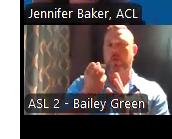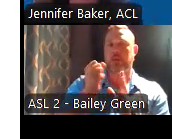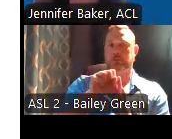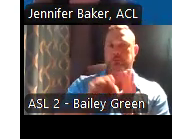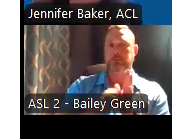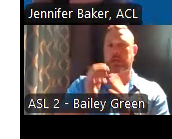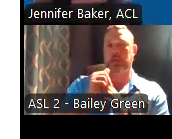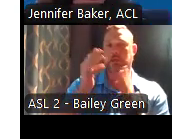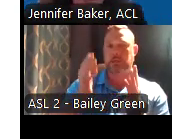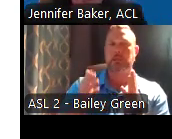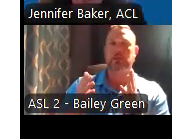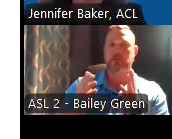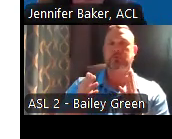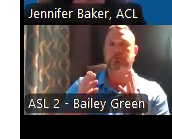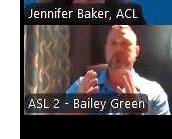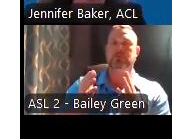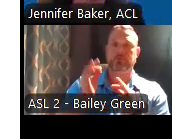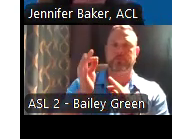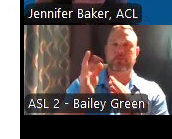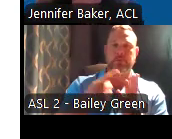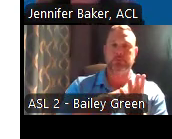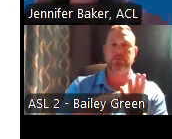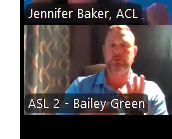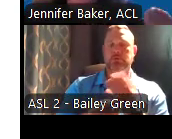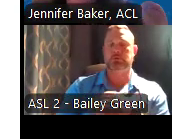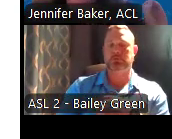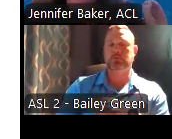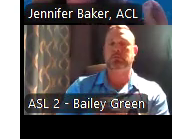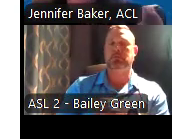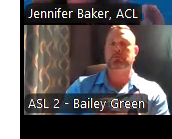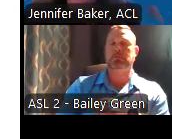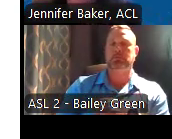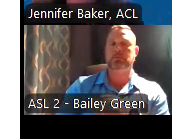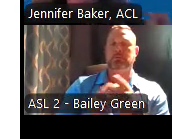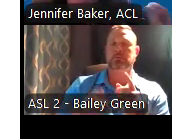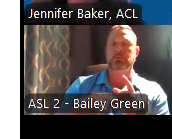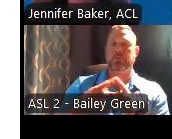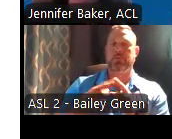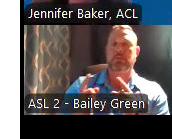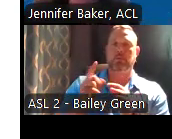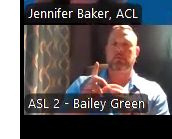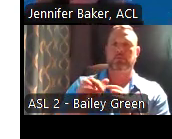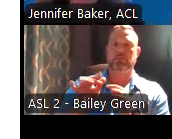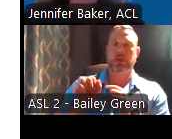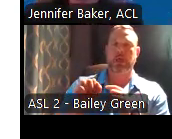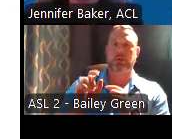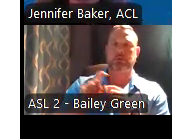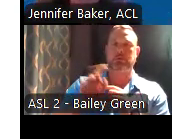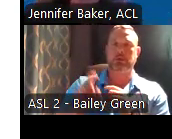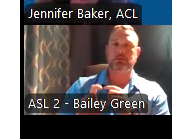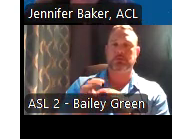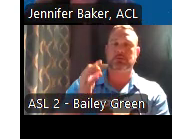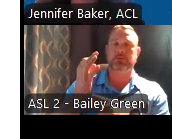leaders to further the discussion. We'll then go to Dallas, Texas on